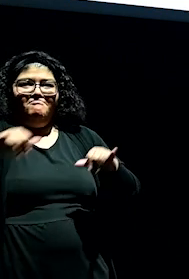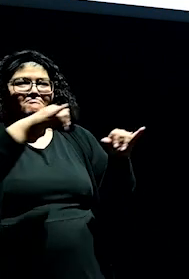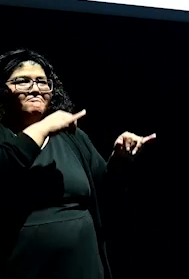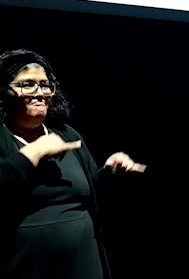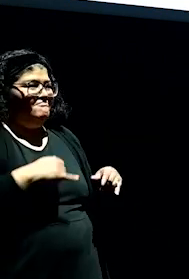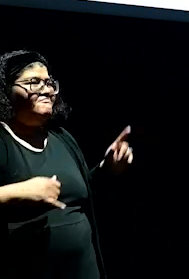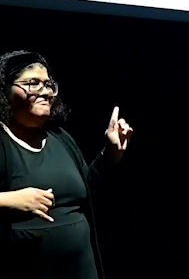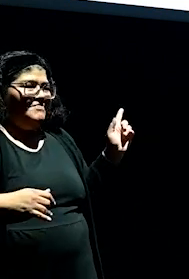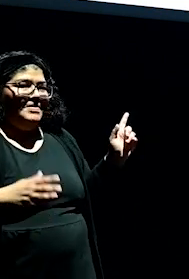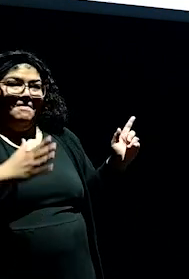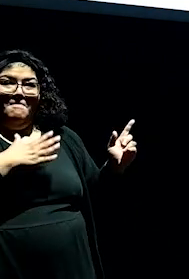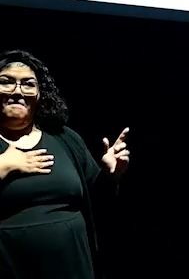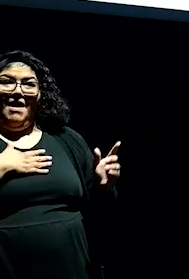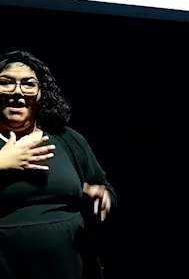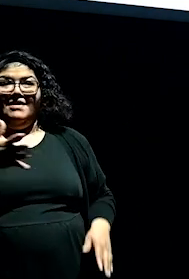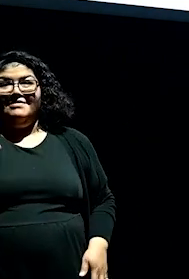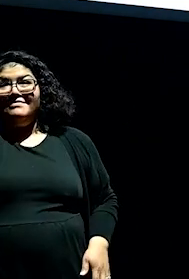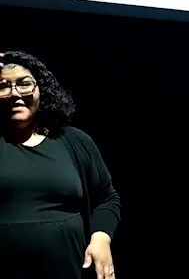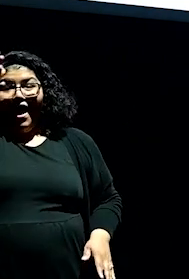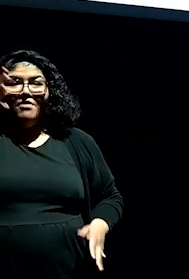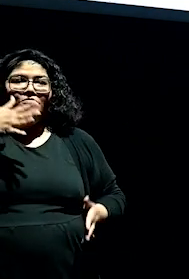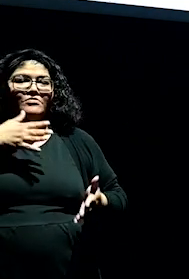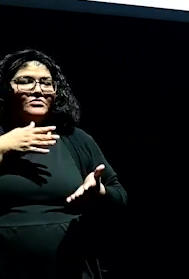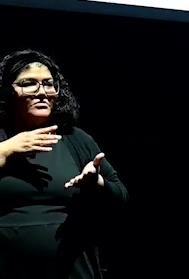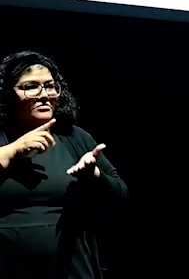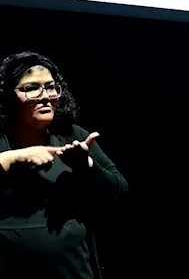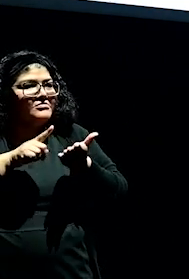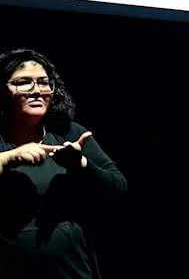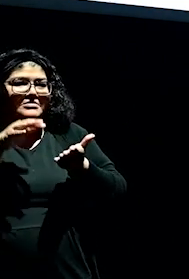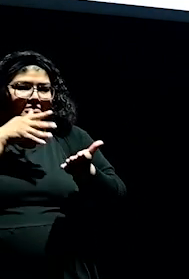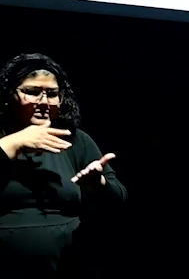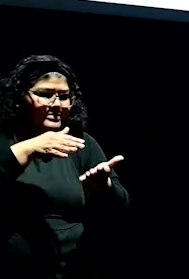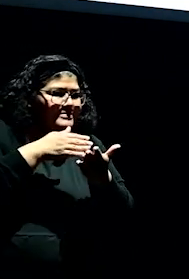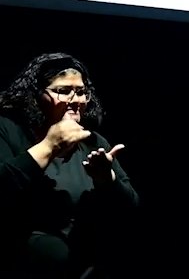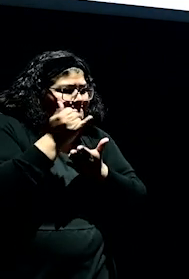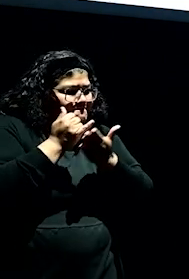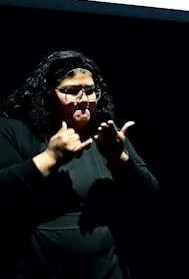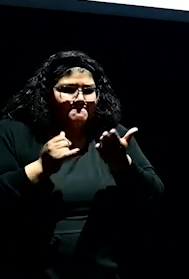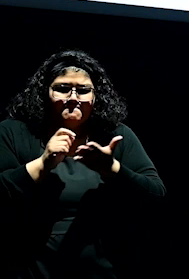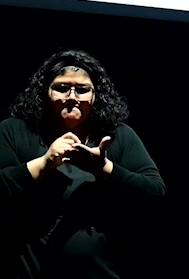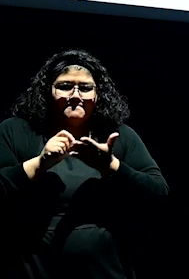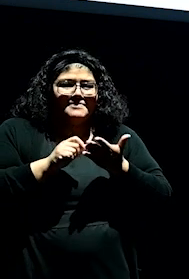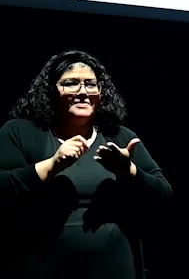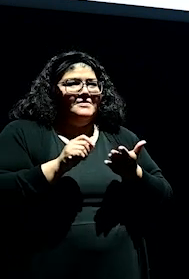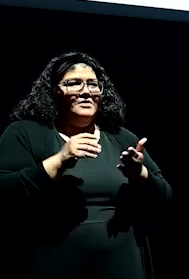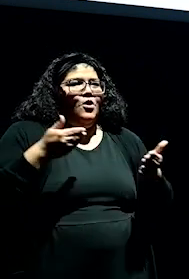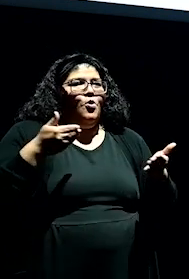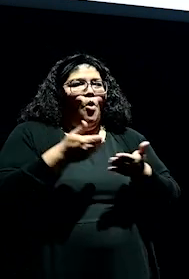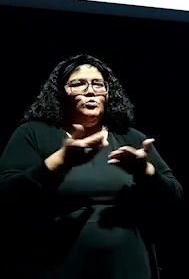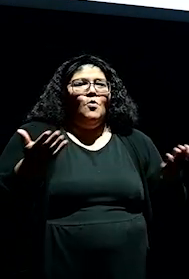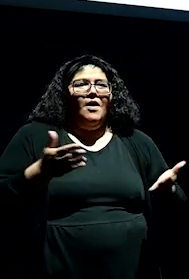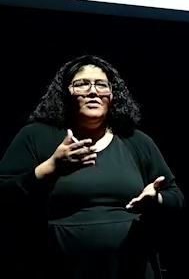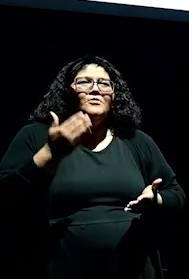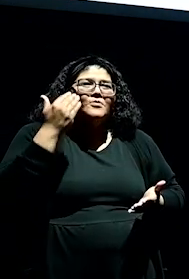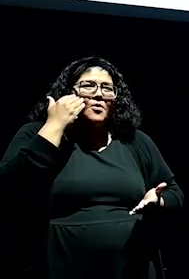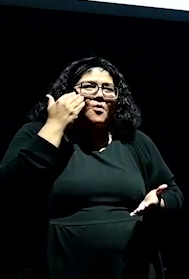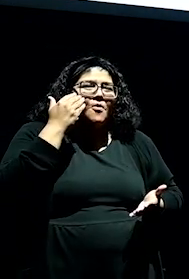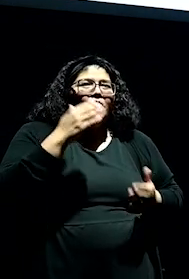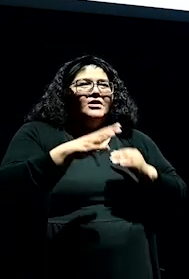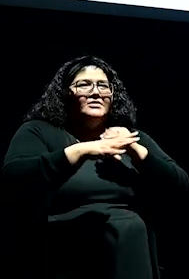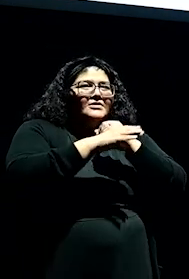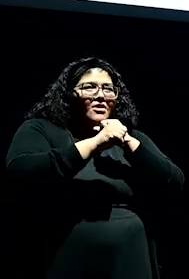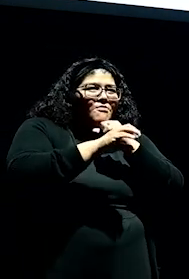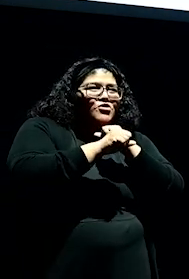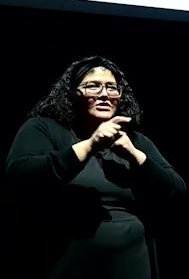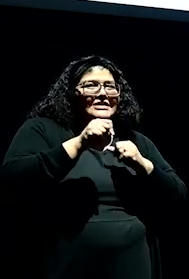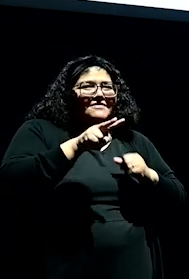My dad would do these studies, and they're so circa Mad Men, right, the style of them,